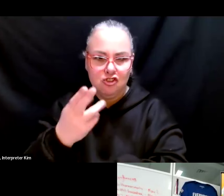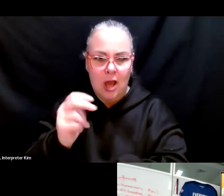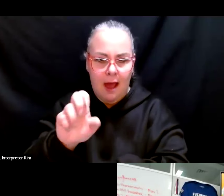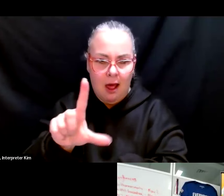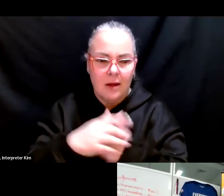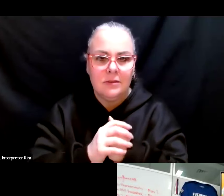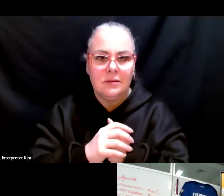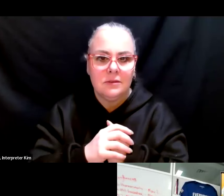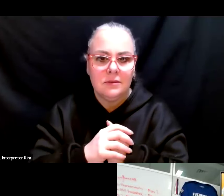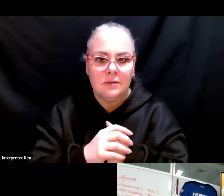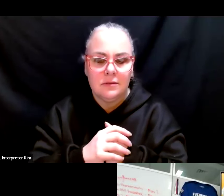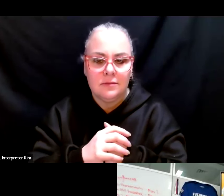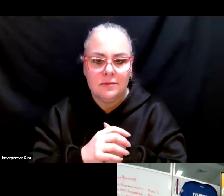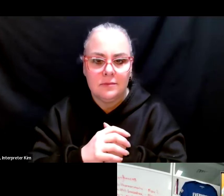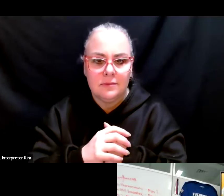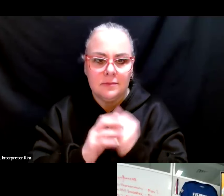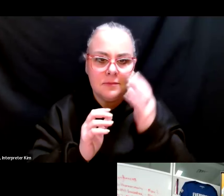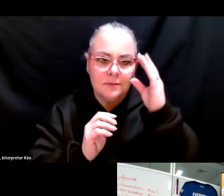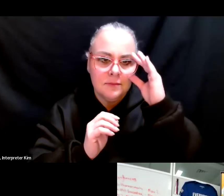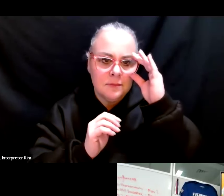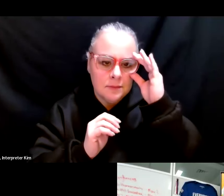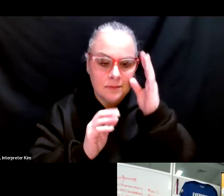Yes. Okay.